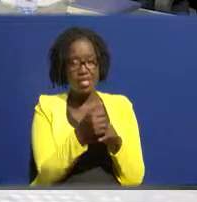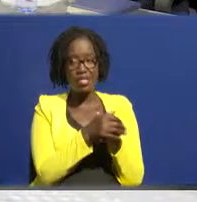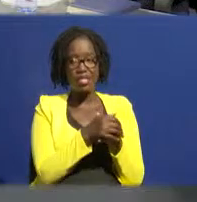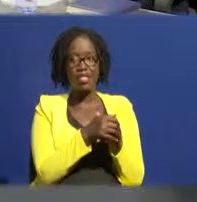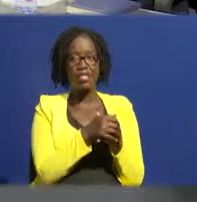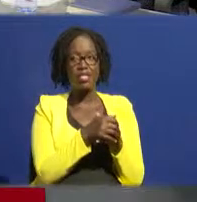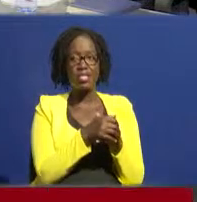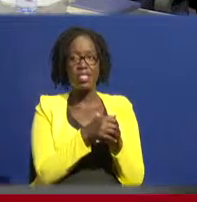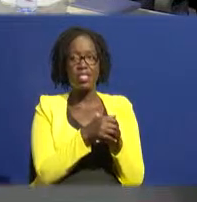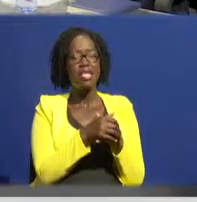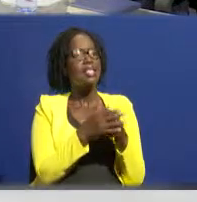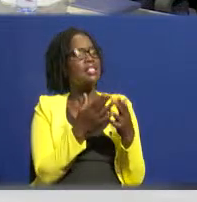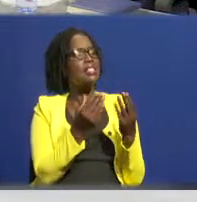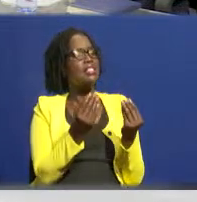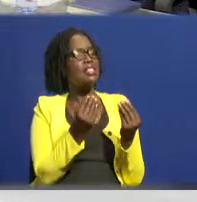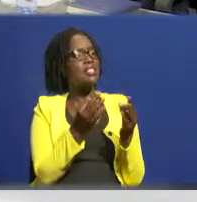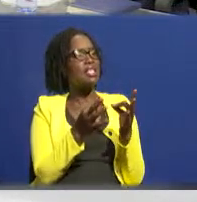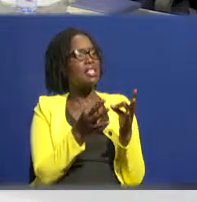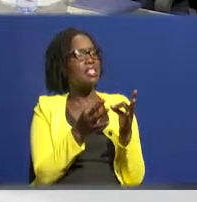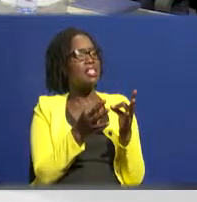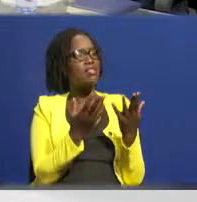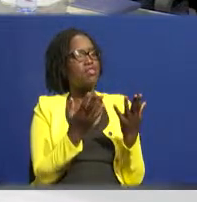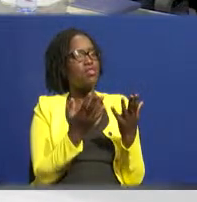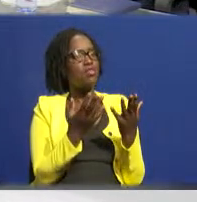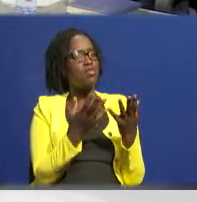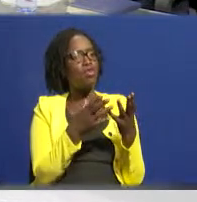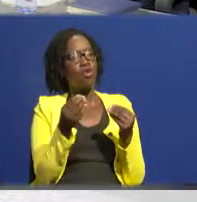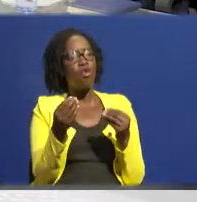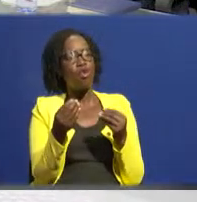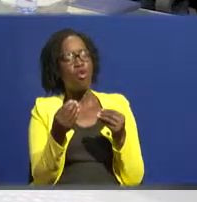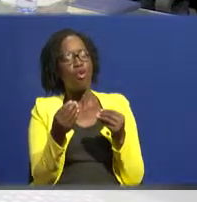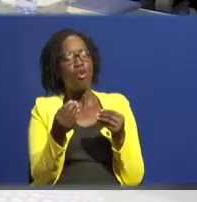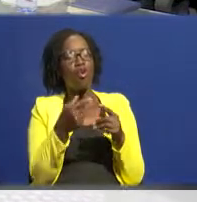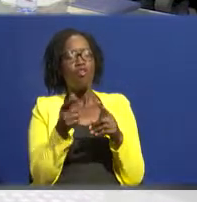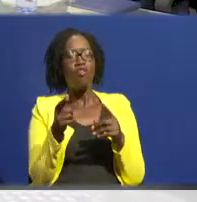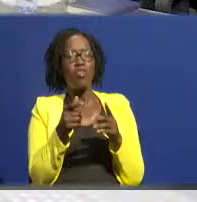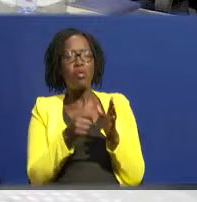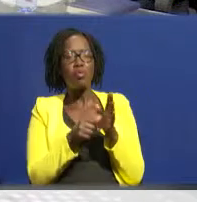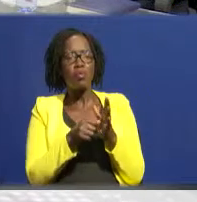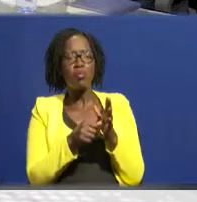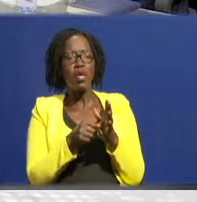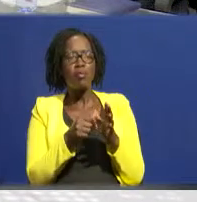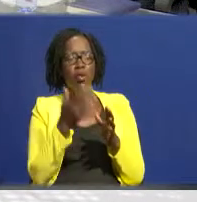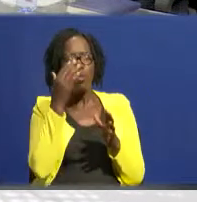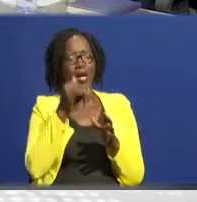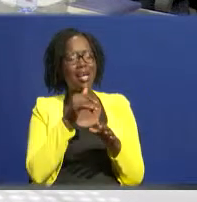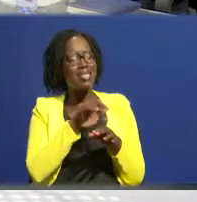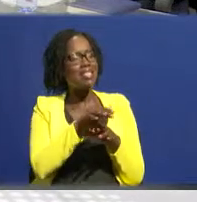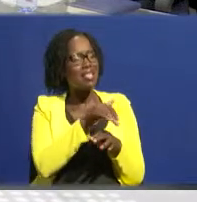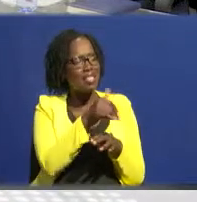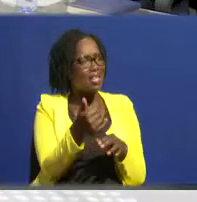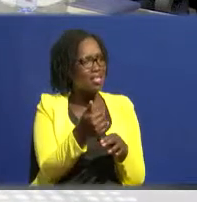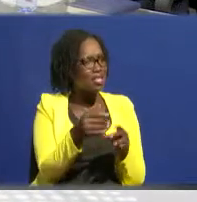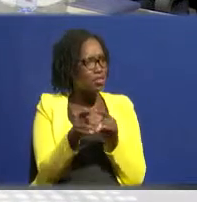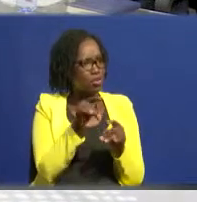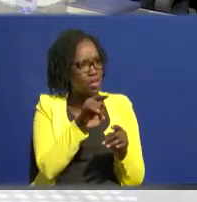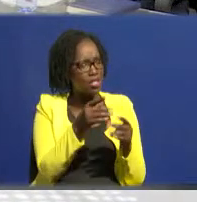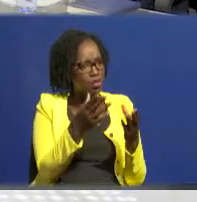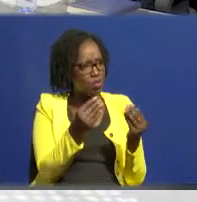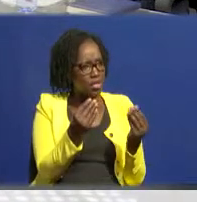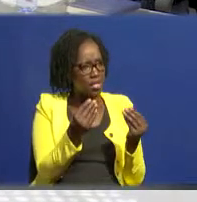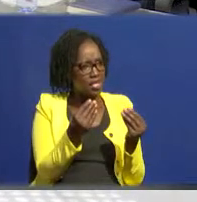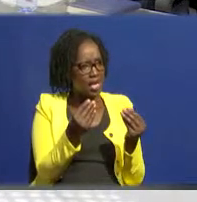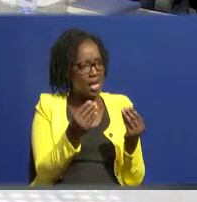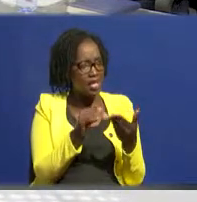that's the way. It's easier if you go for the bush itself, not about beating about the bush by sending others to do that. I think it will be easier